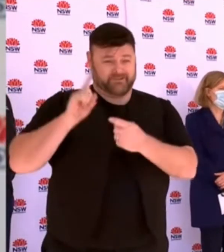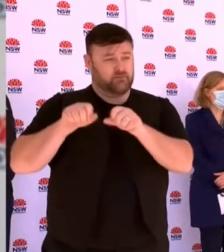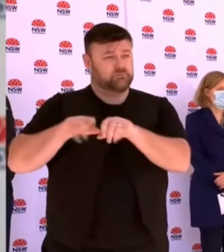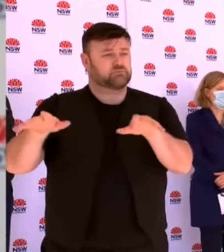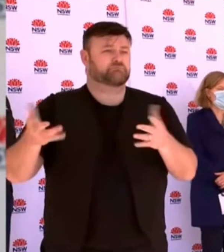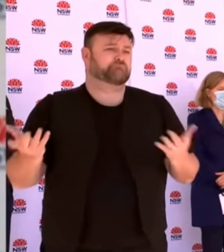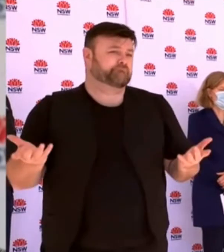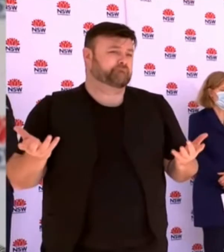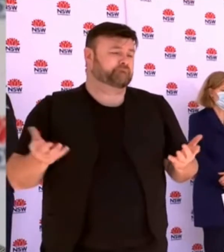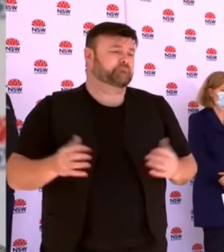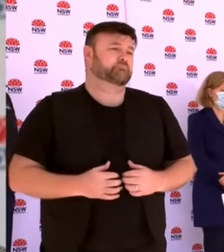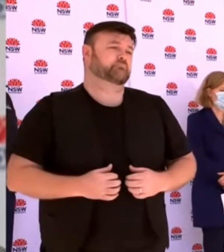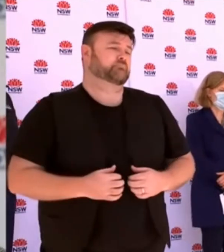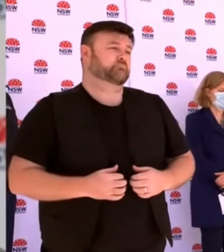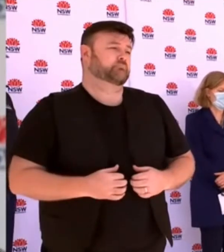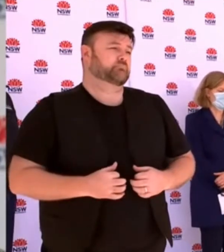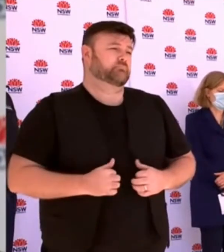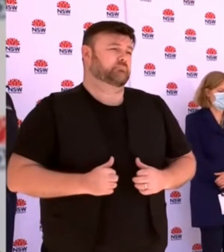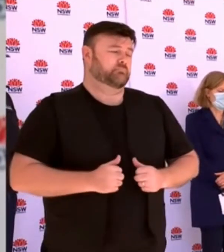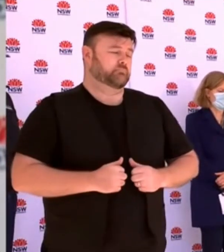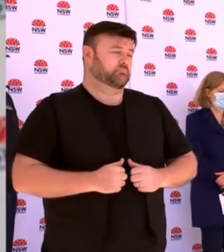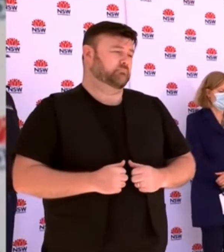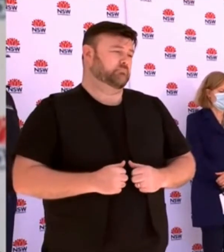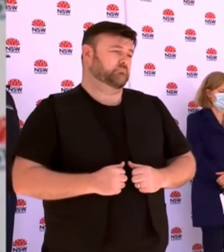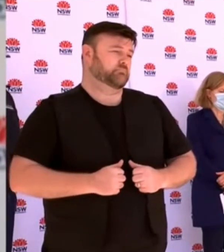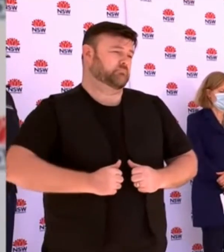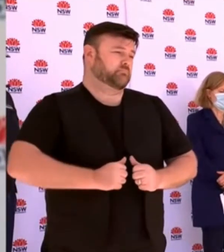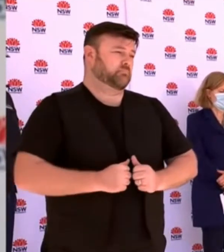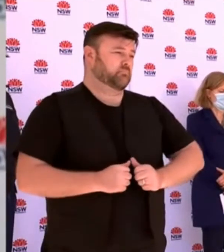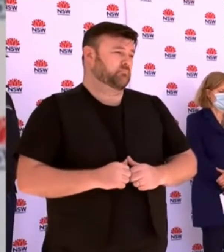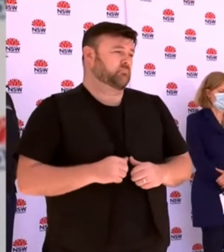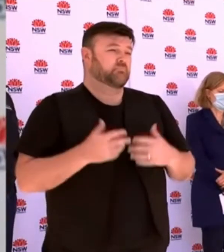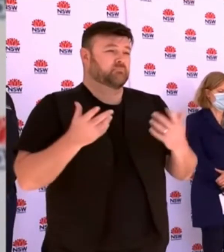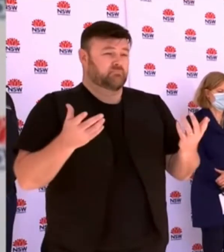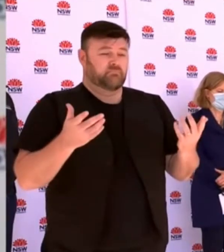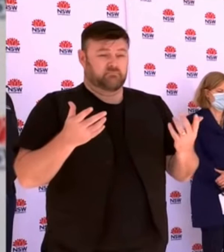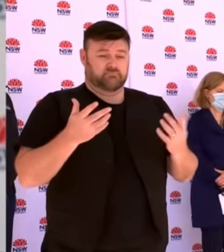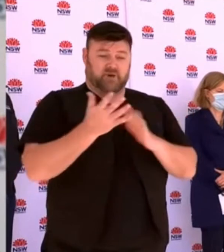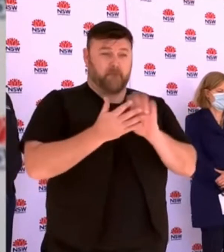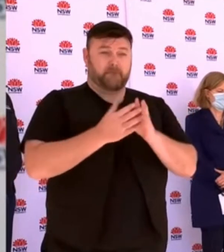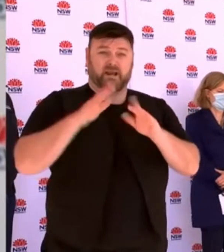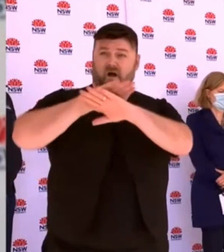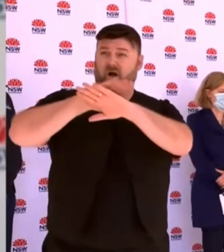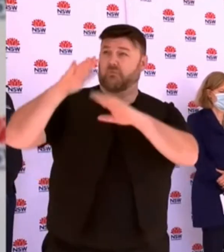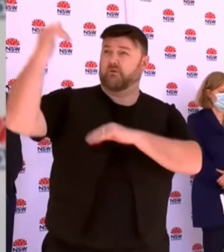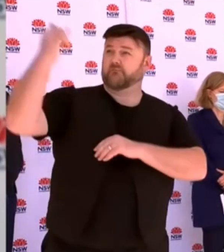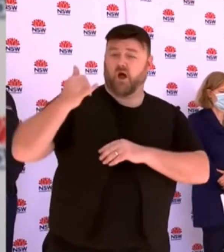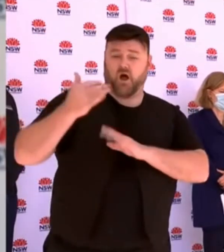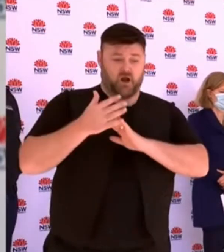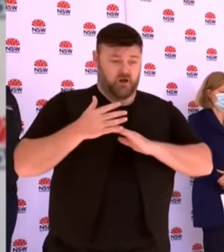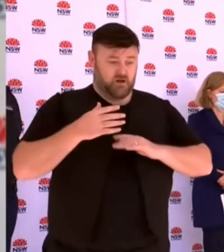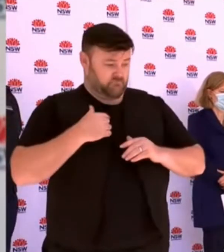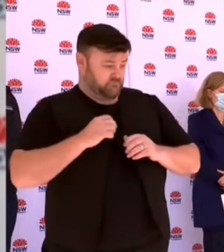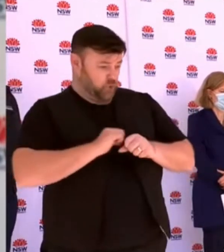outbreaks and having those concerns. So it doesn't mean we're not going to face these outbreaks. Until the vast majority of